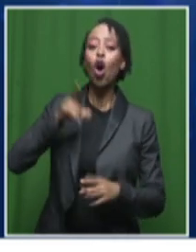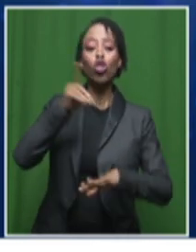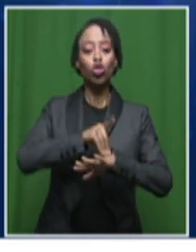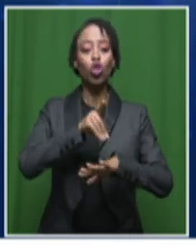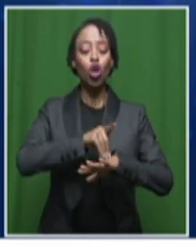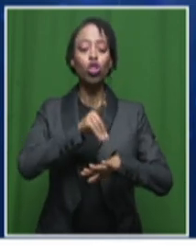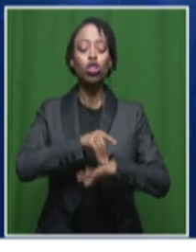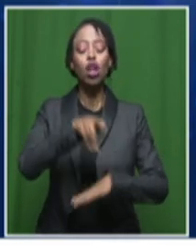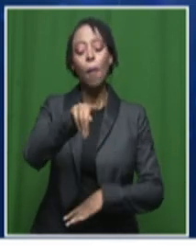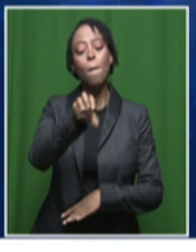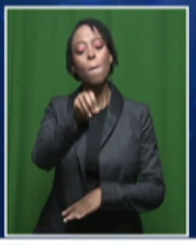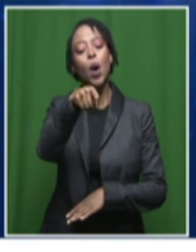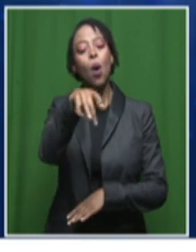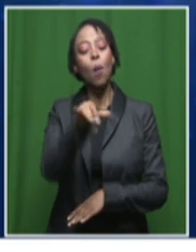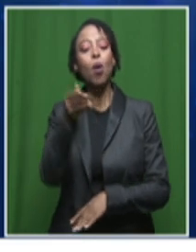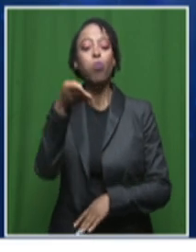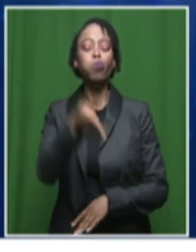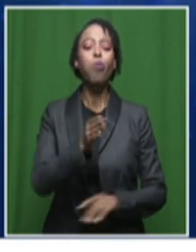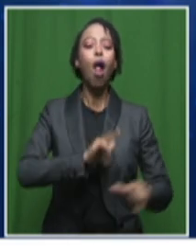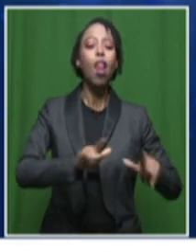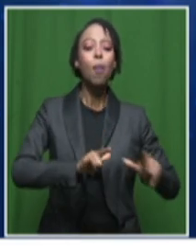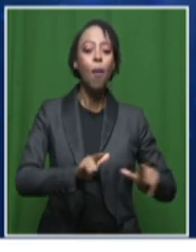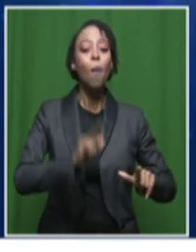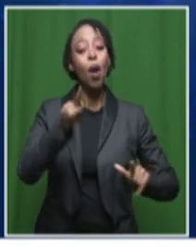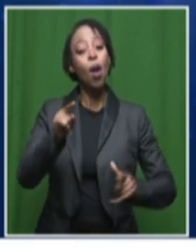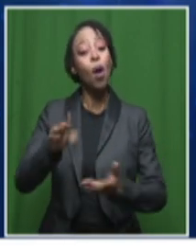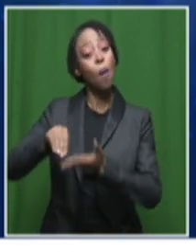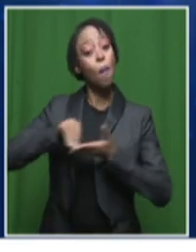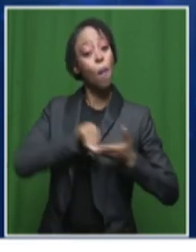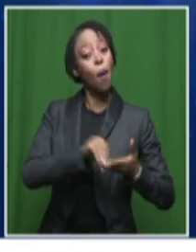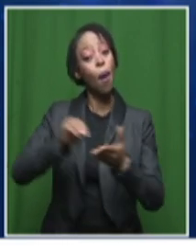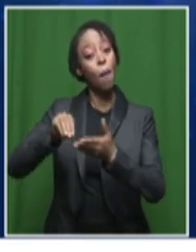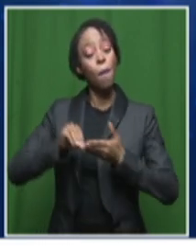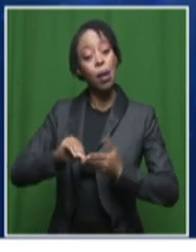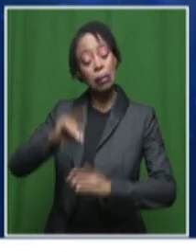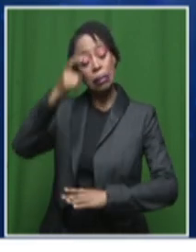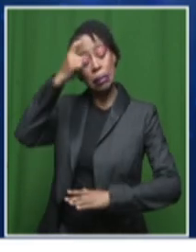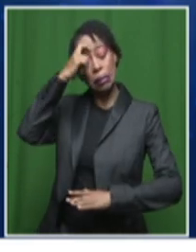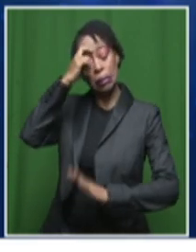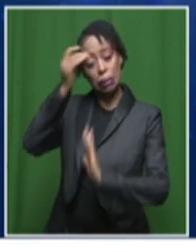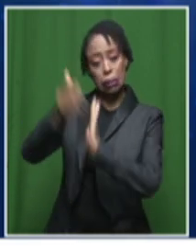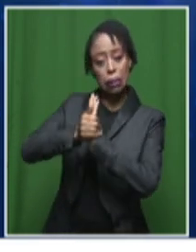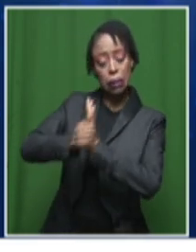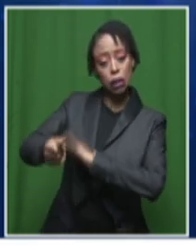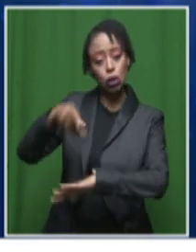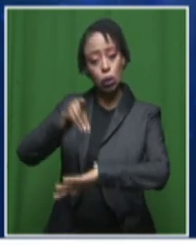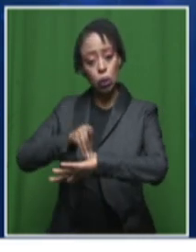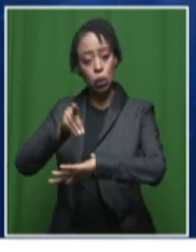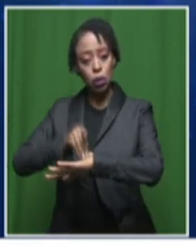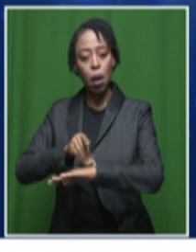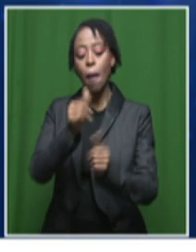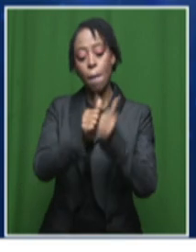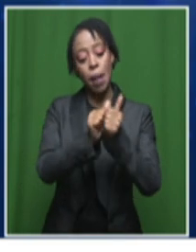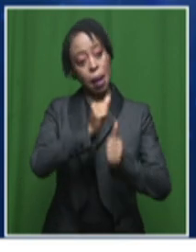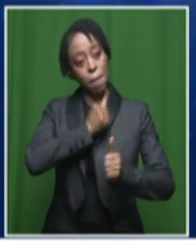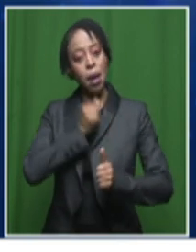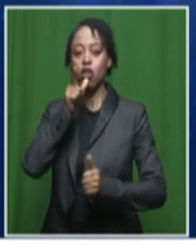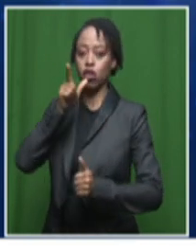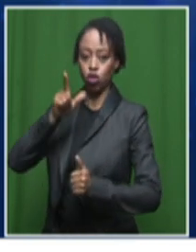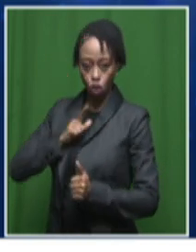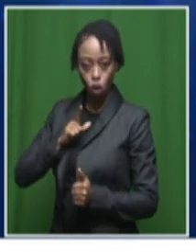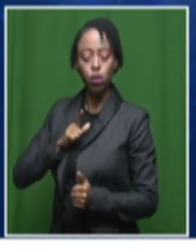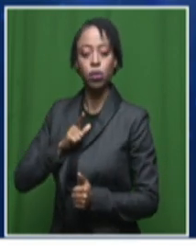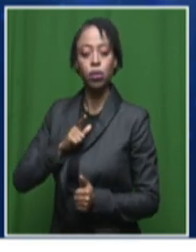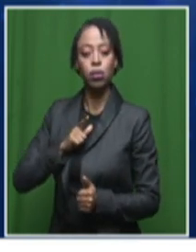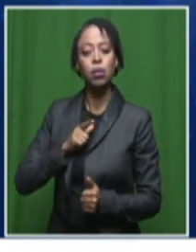Dr. Phophi in the province who brings specialists in this rural hospital by my brother, who is, the